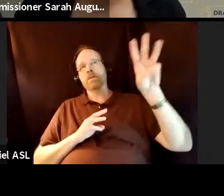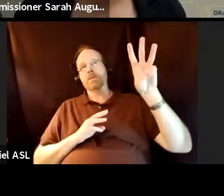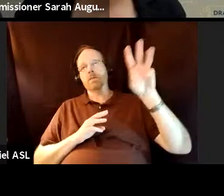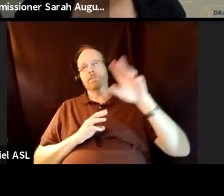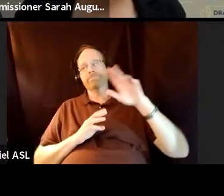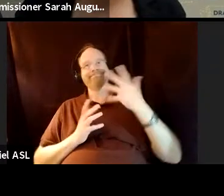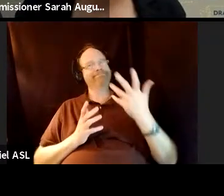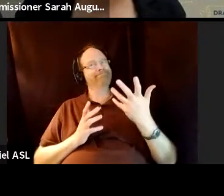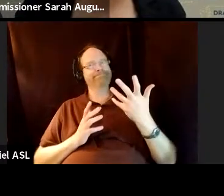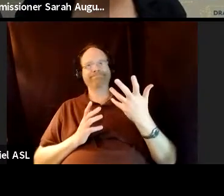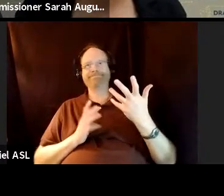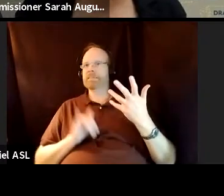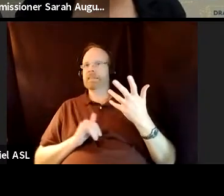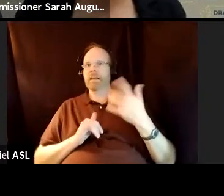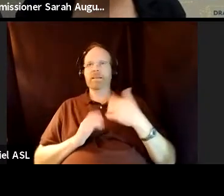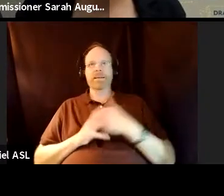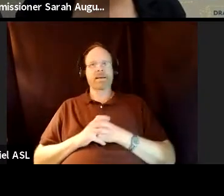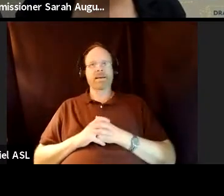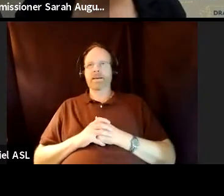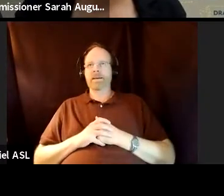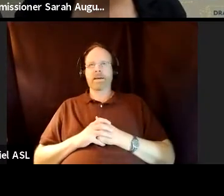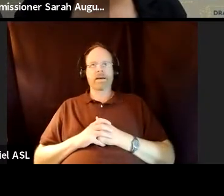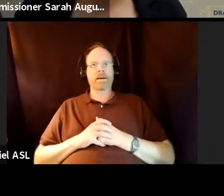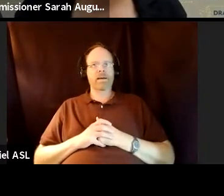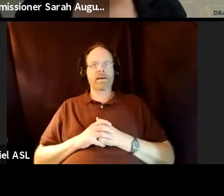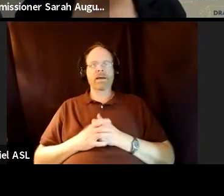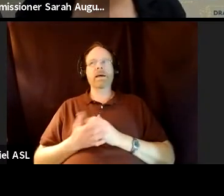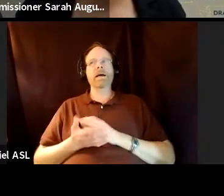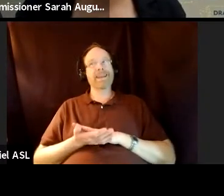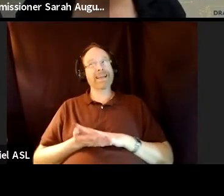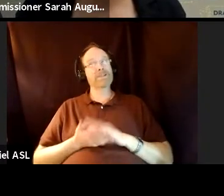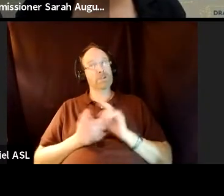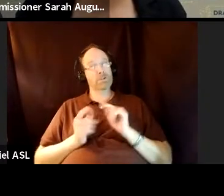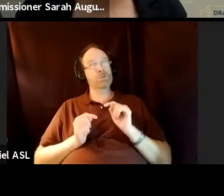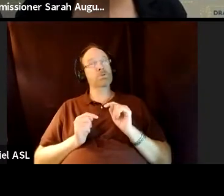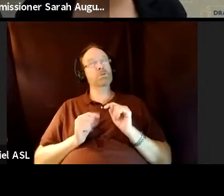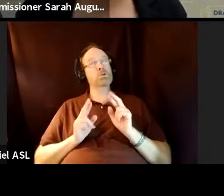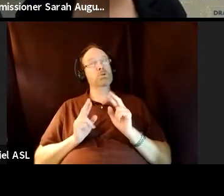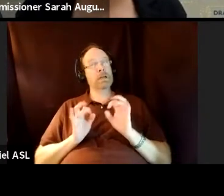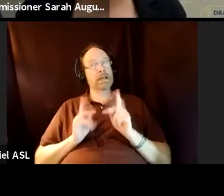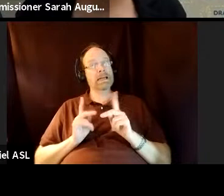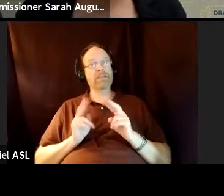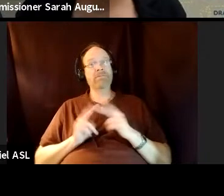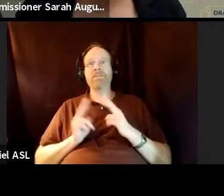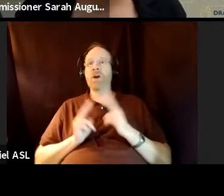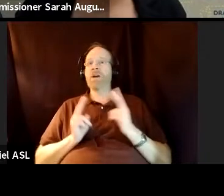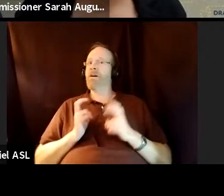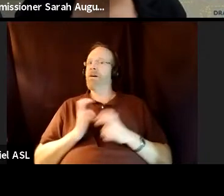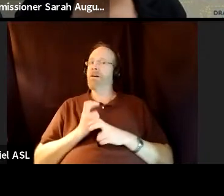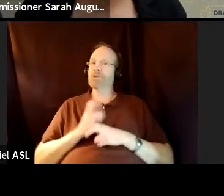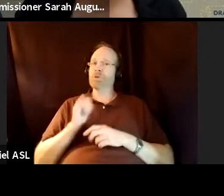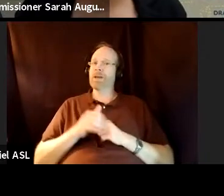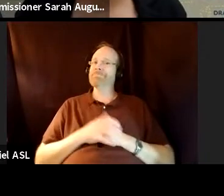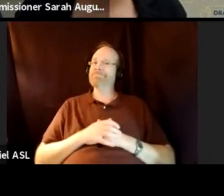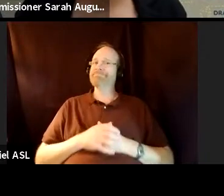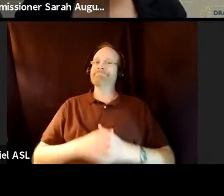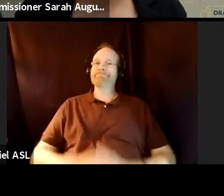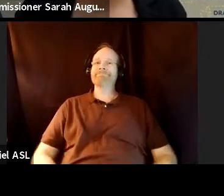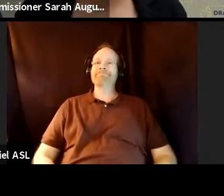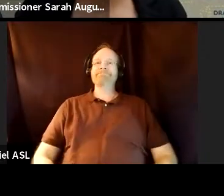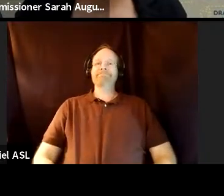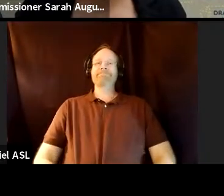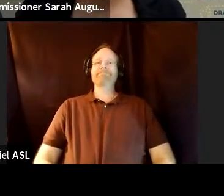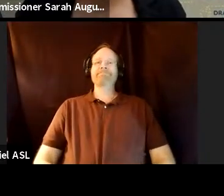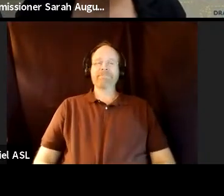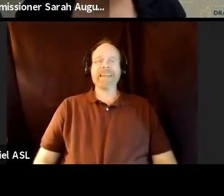that is going to be a nice trick. It's very, very hard to do it. And I